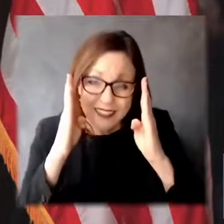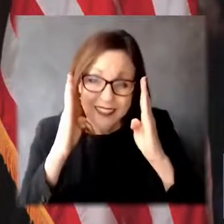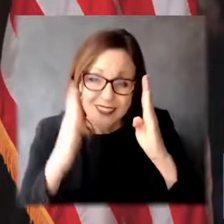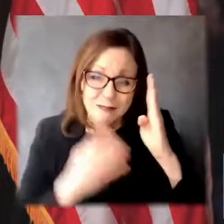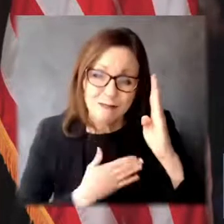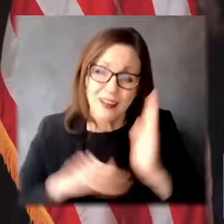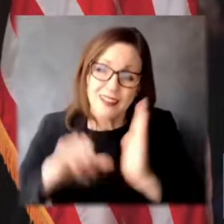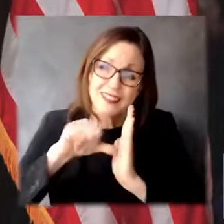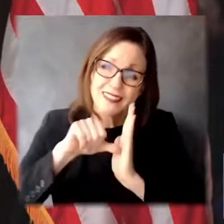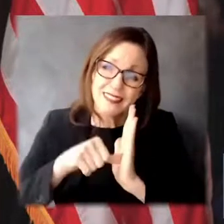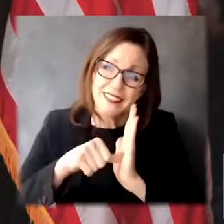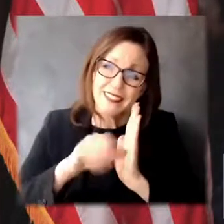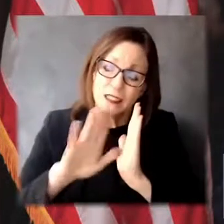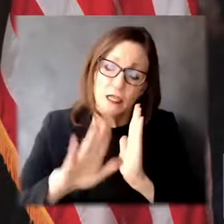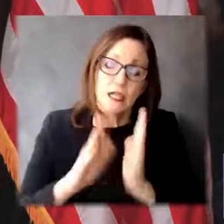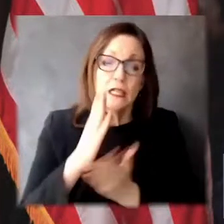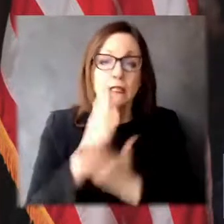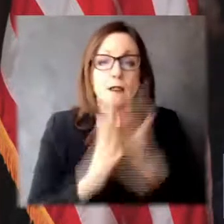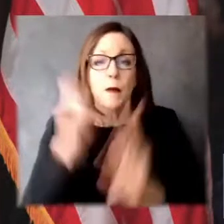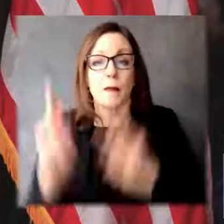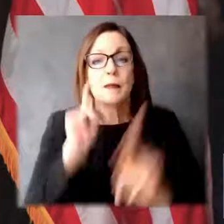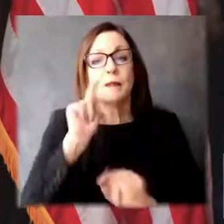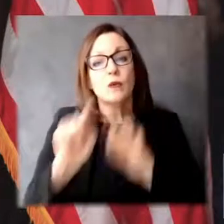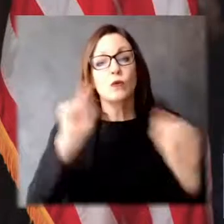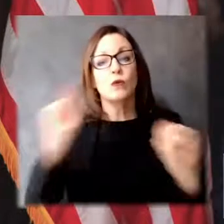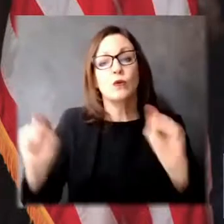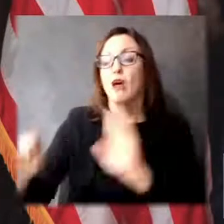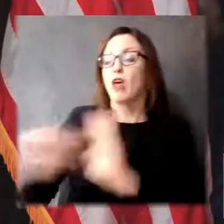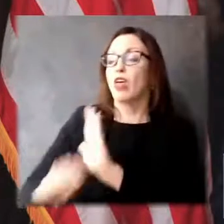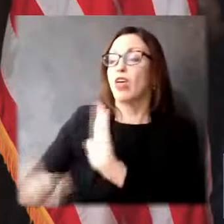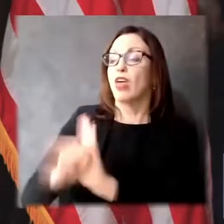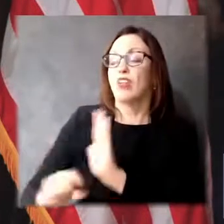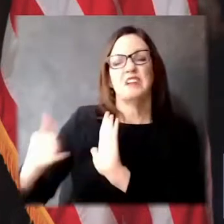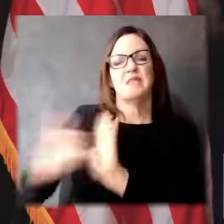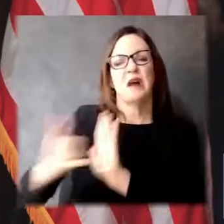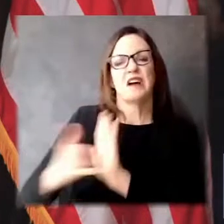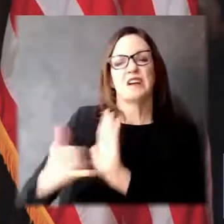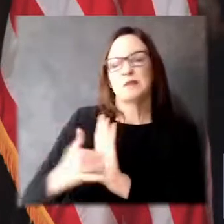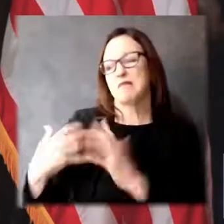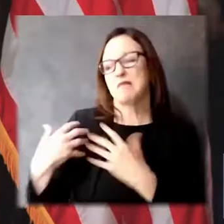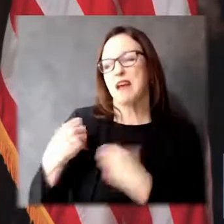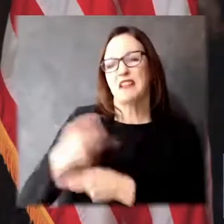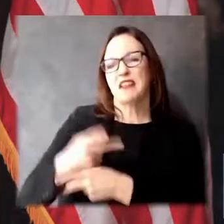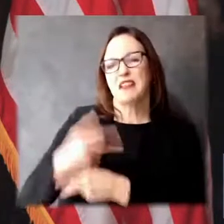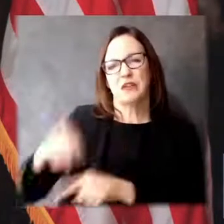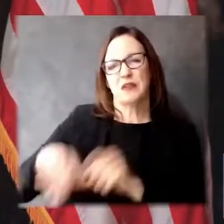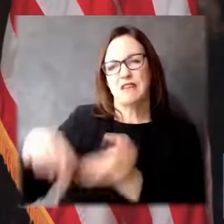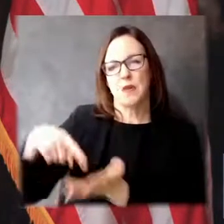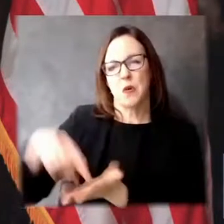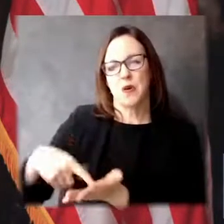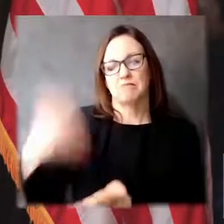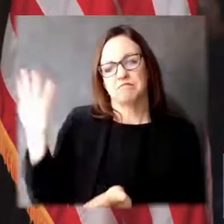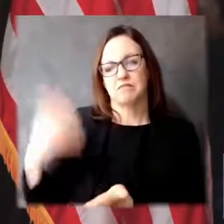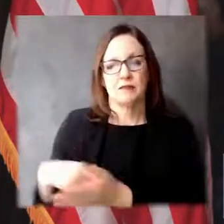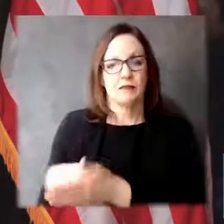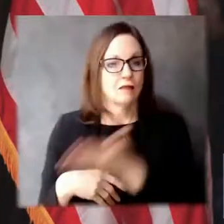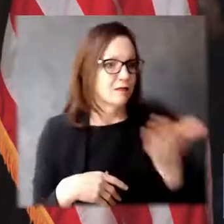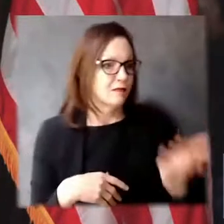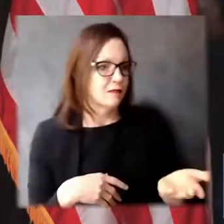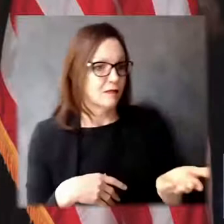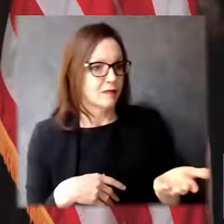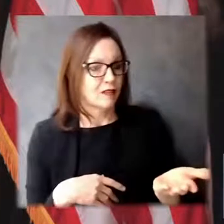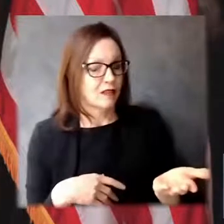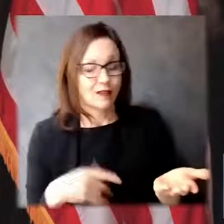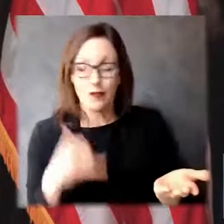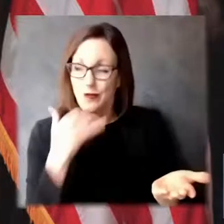you we can't afford to make healthcare more accessible while saving your hard-earned tax dollars. Don't let